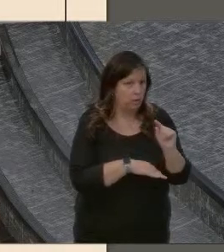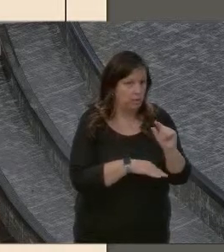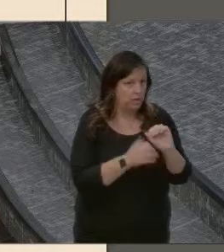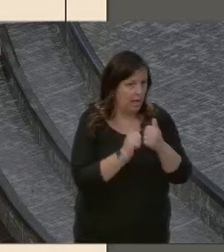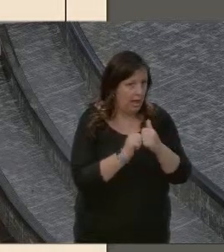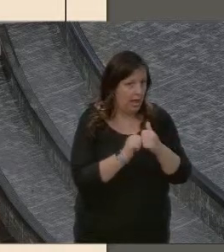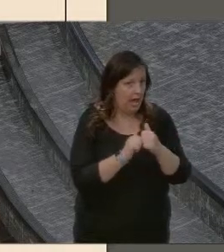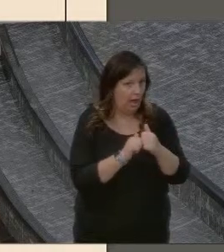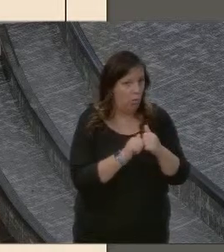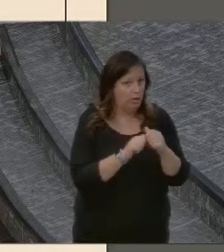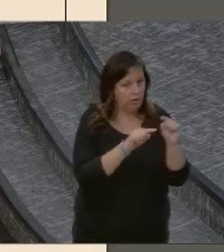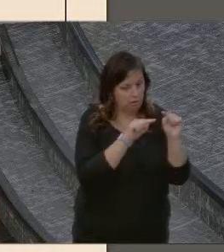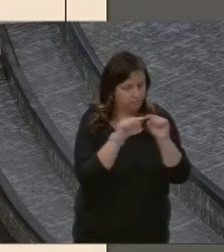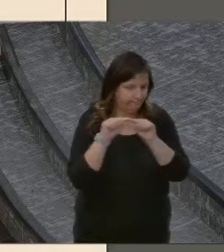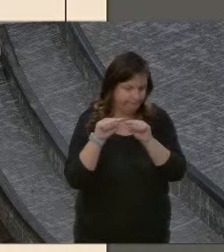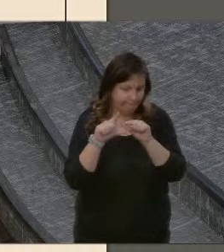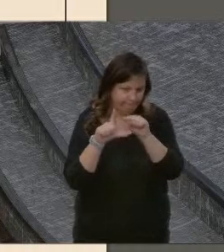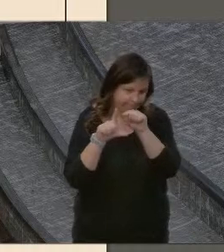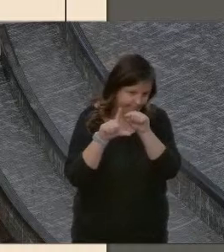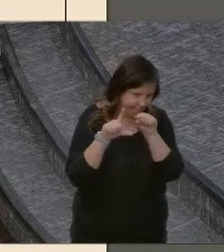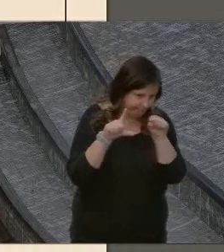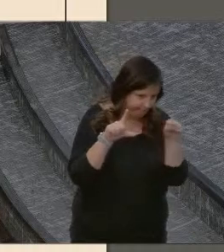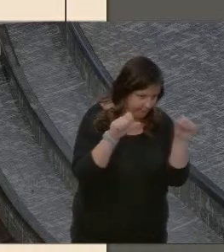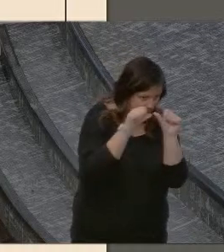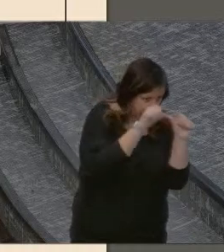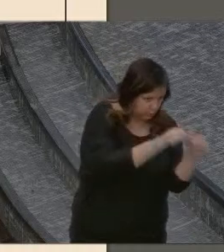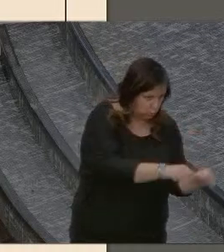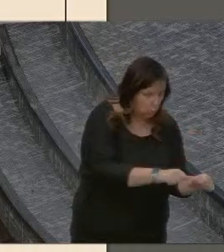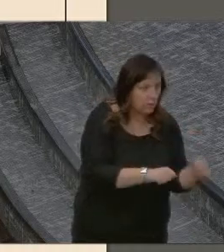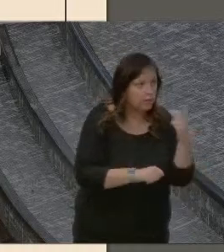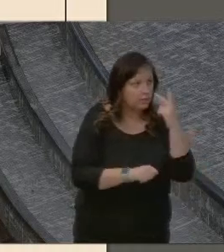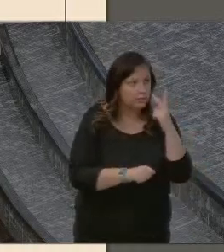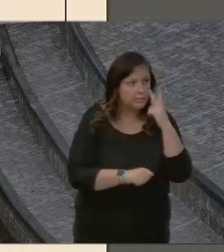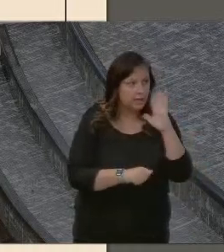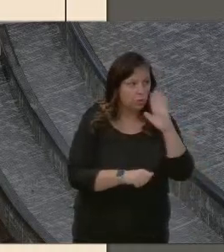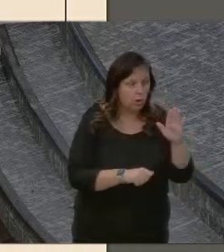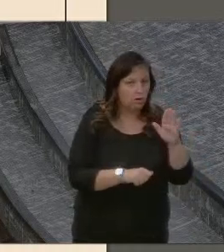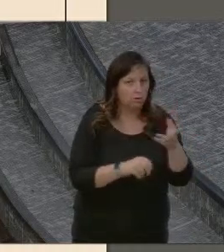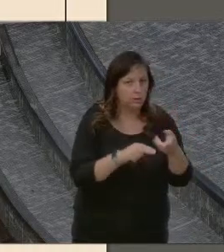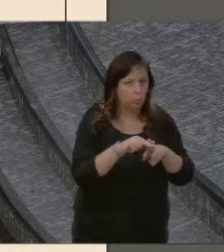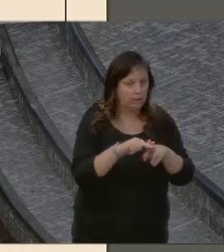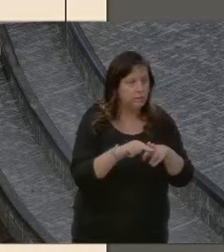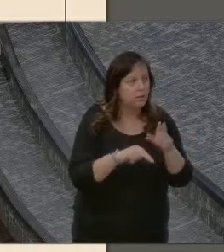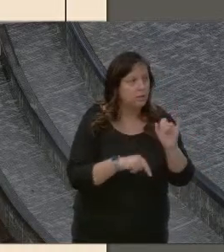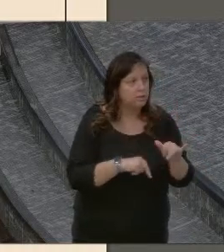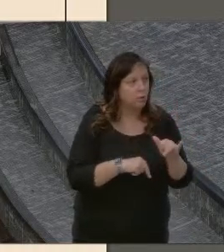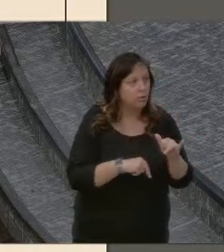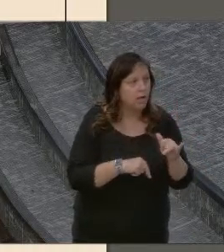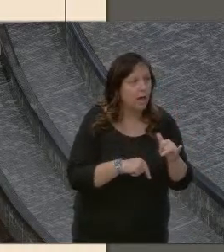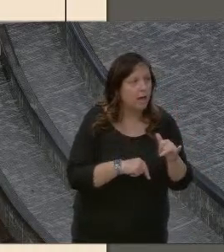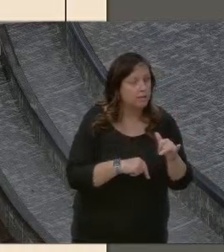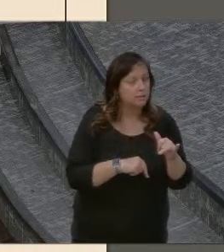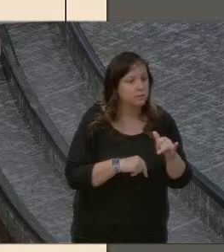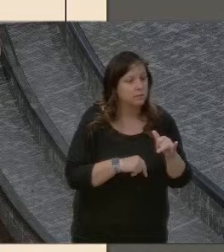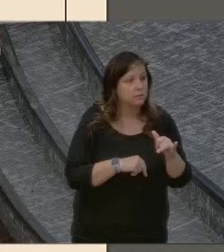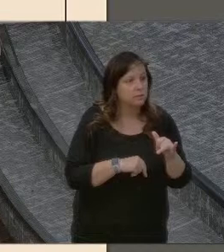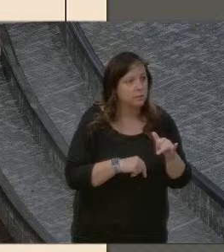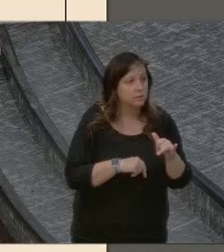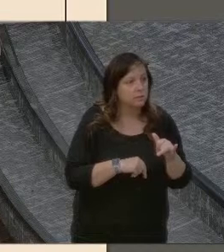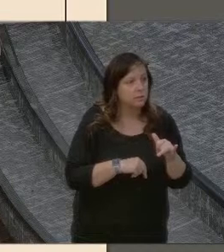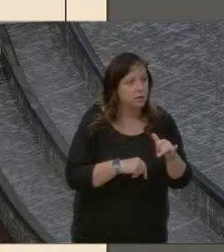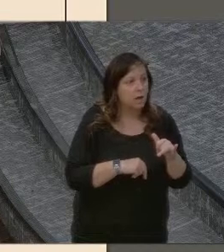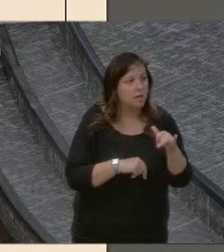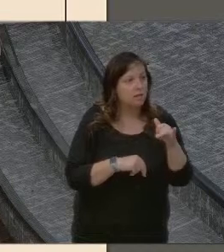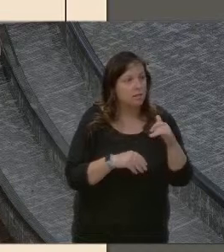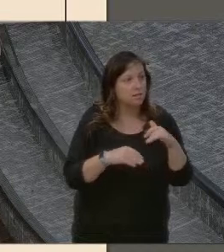increasing. So if you look at the lines below the top line, there's a clear trajectory upwards, whereas with